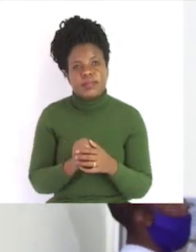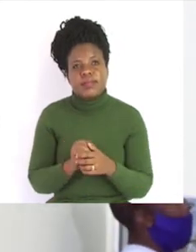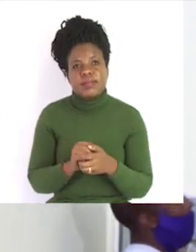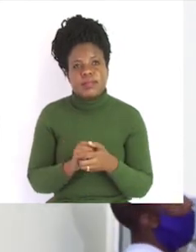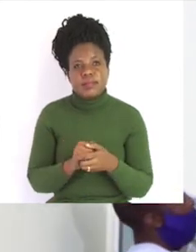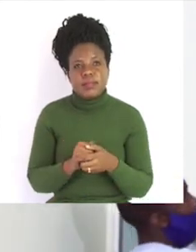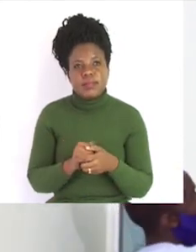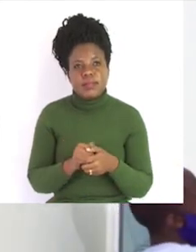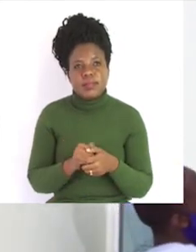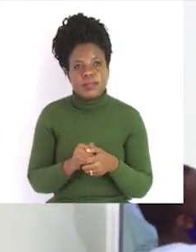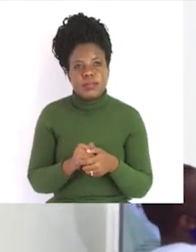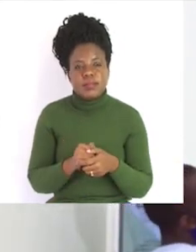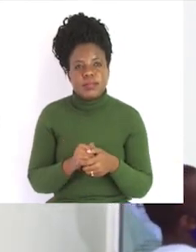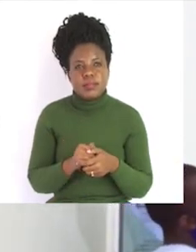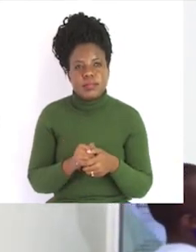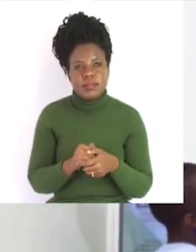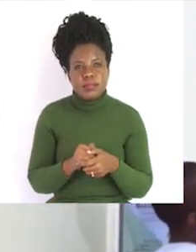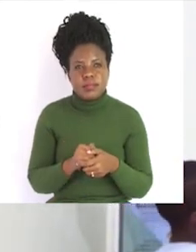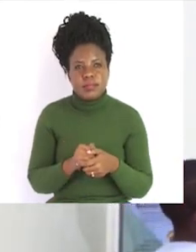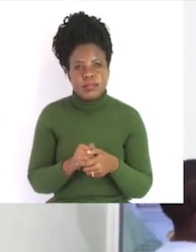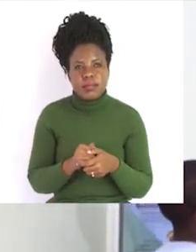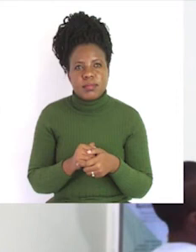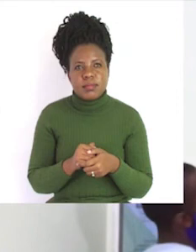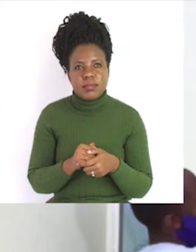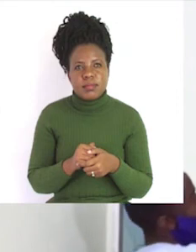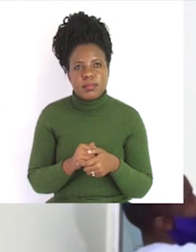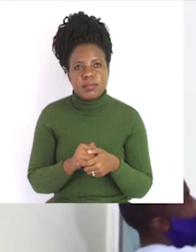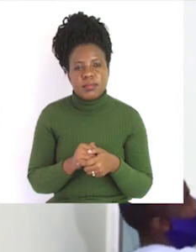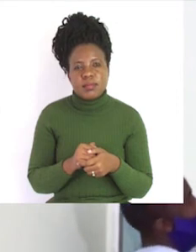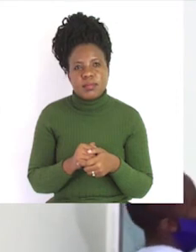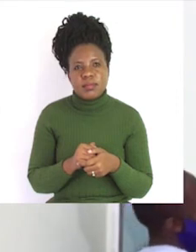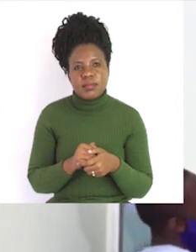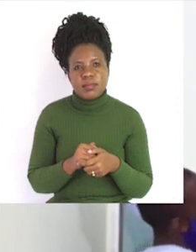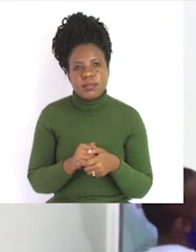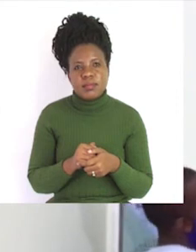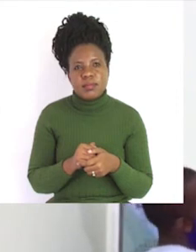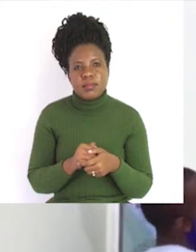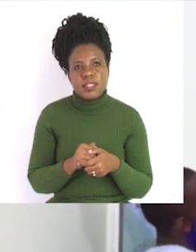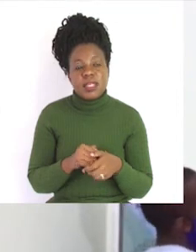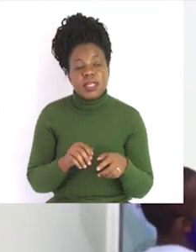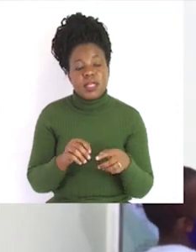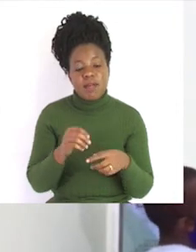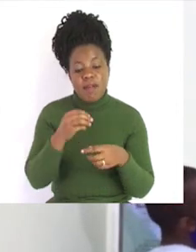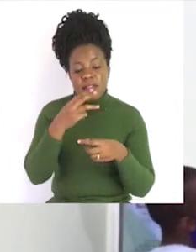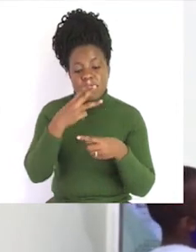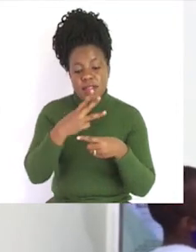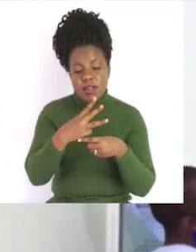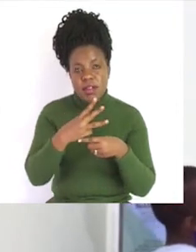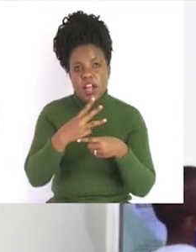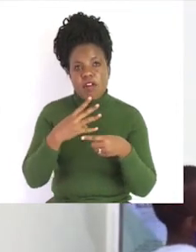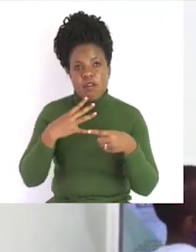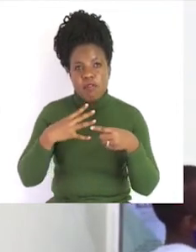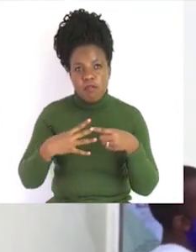you go back to this common fraction answer, this simply means 3